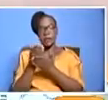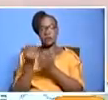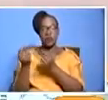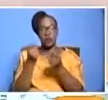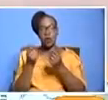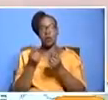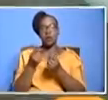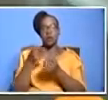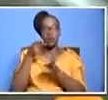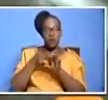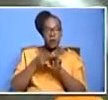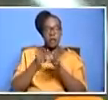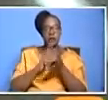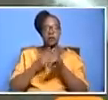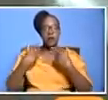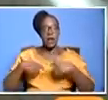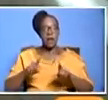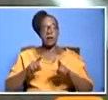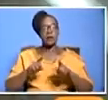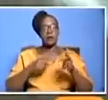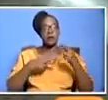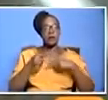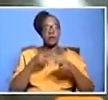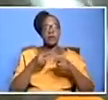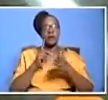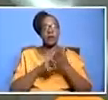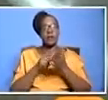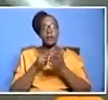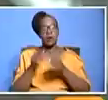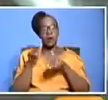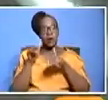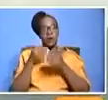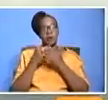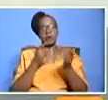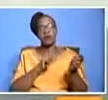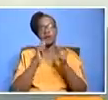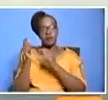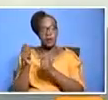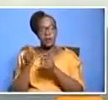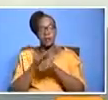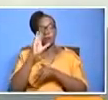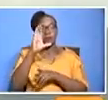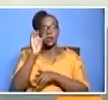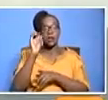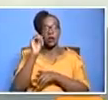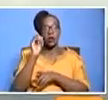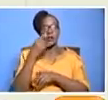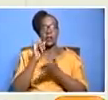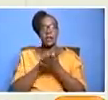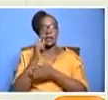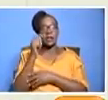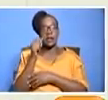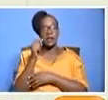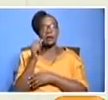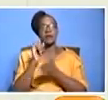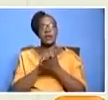oil to allow refineries assess it ahead of the shipment. The CEO further said they expect tenders for the proposed Turkana-Lamu pipeline to